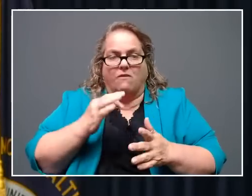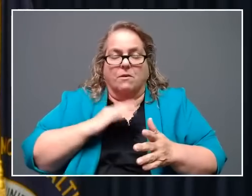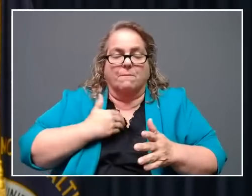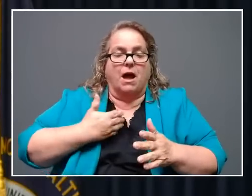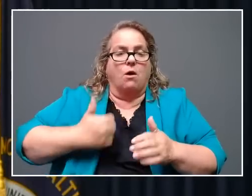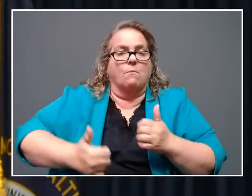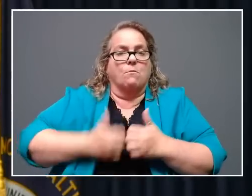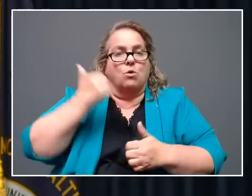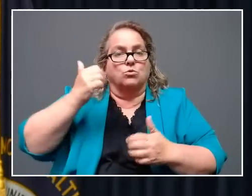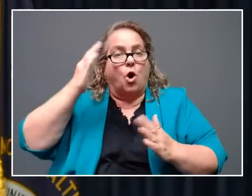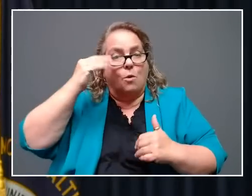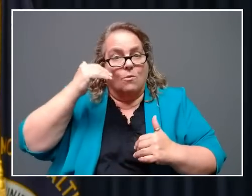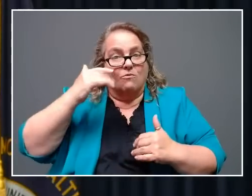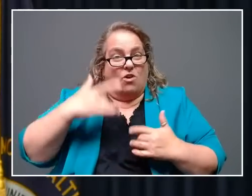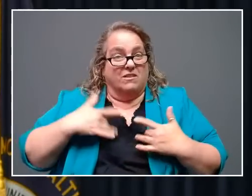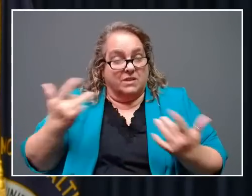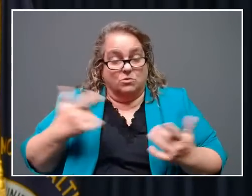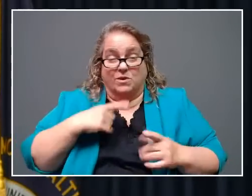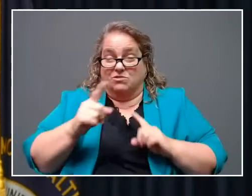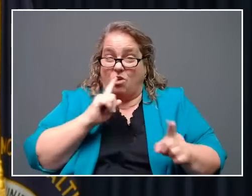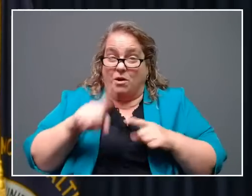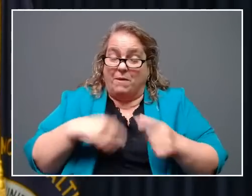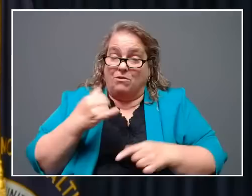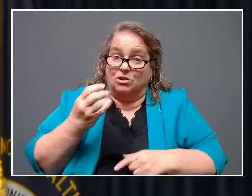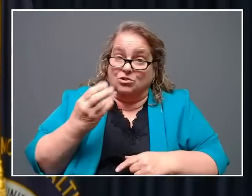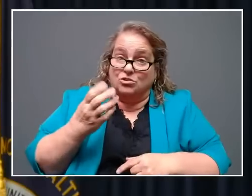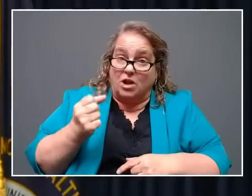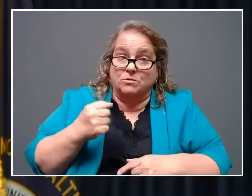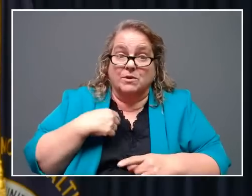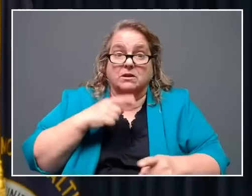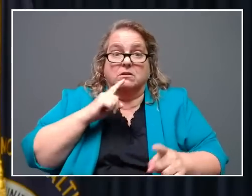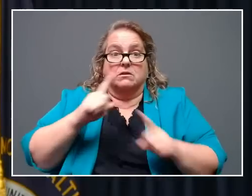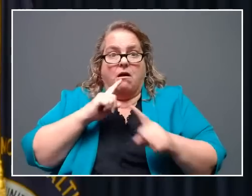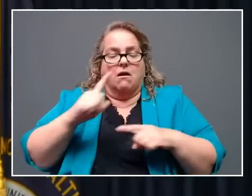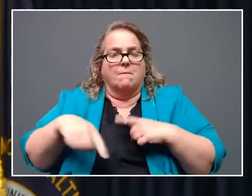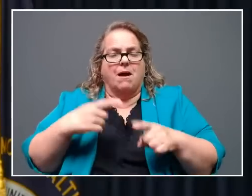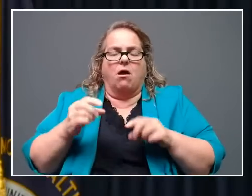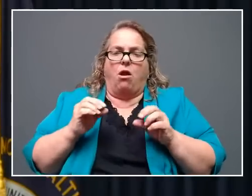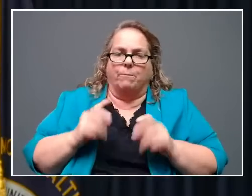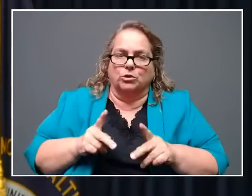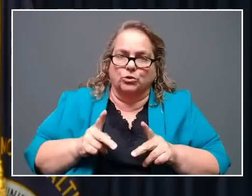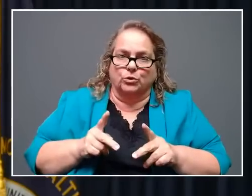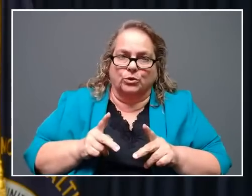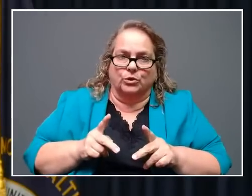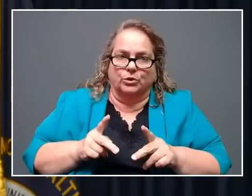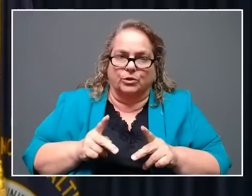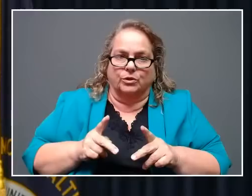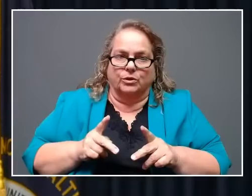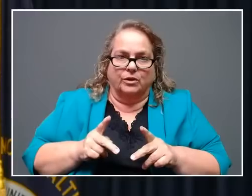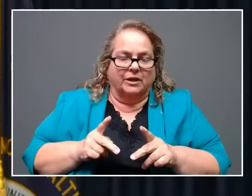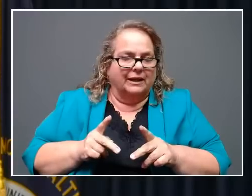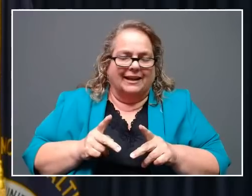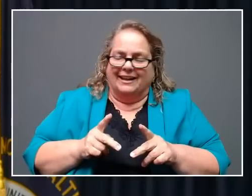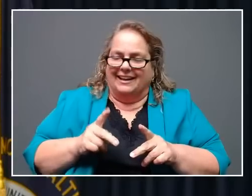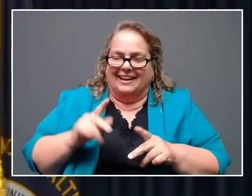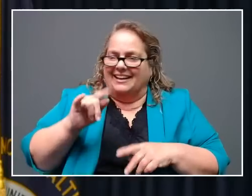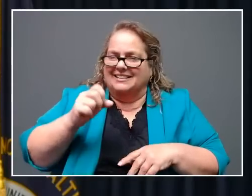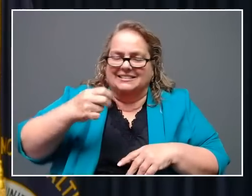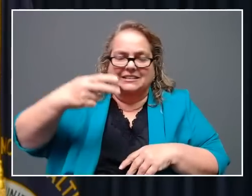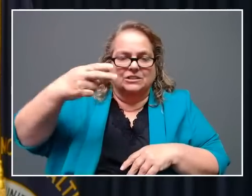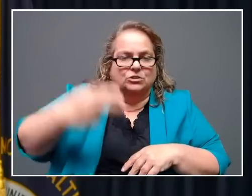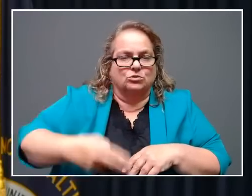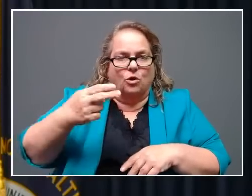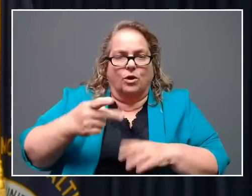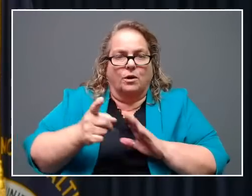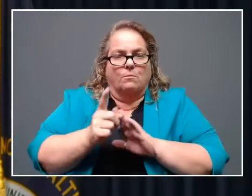we've been talking about these jobs, we've been talking about opportunity. It's a historic moment where we have to make